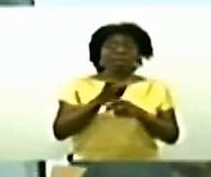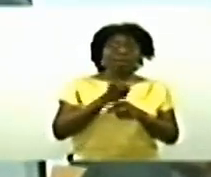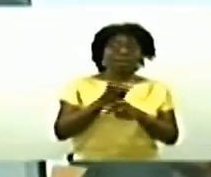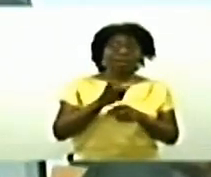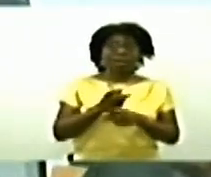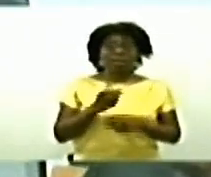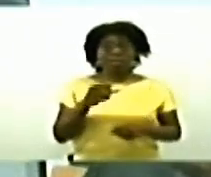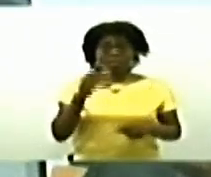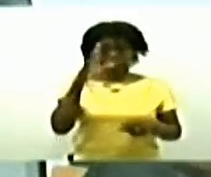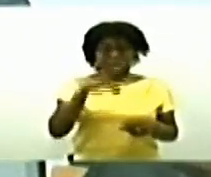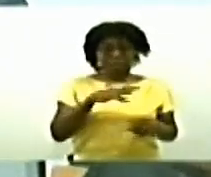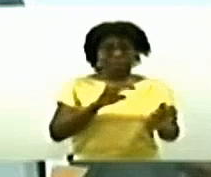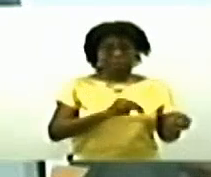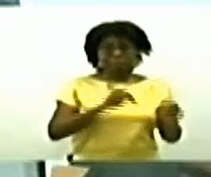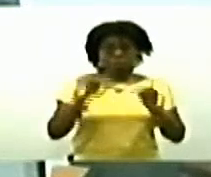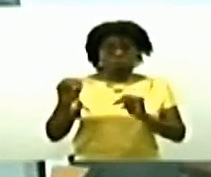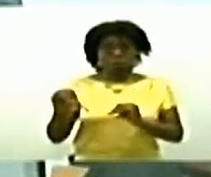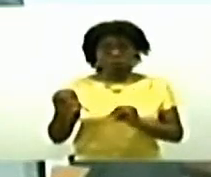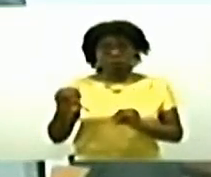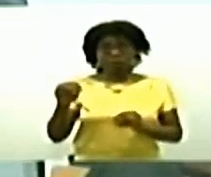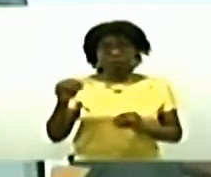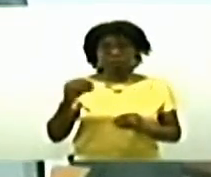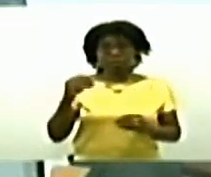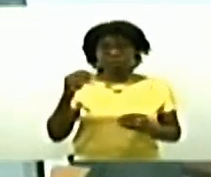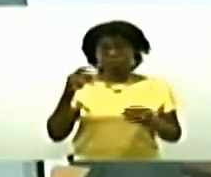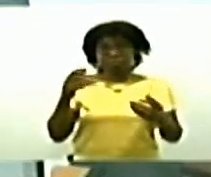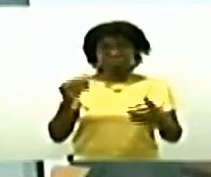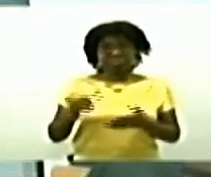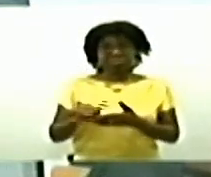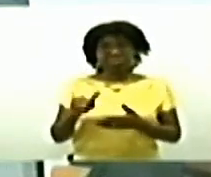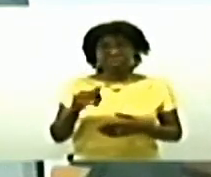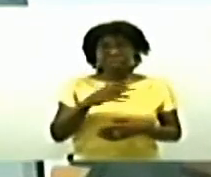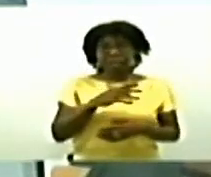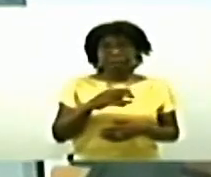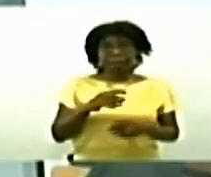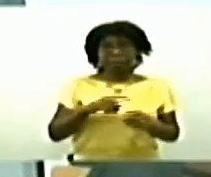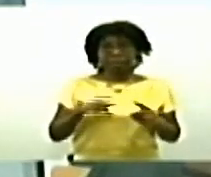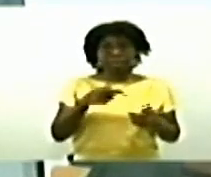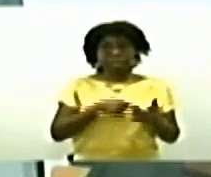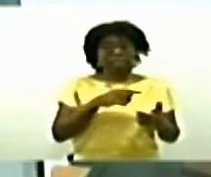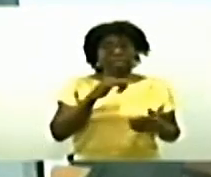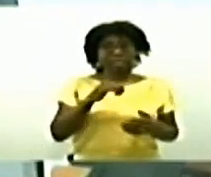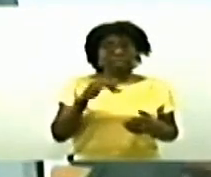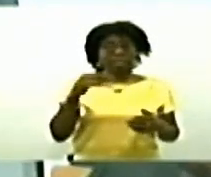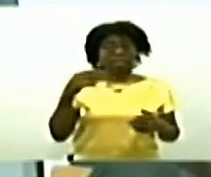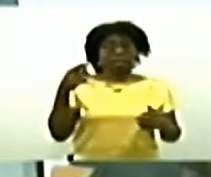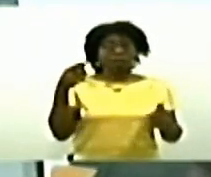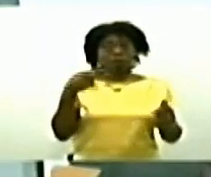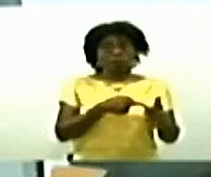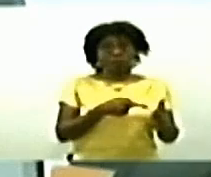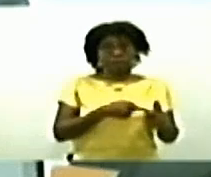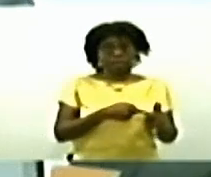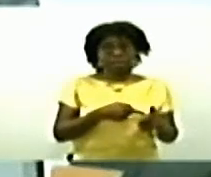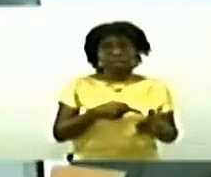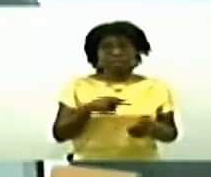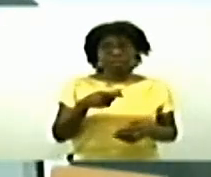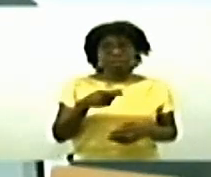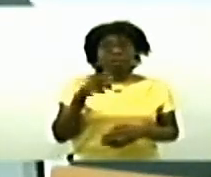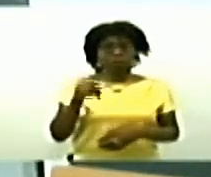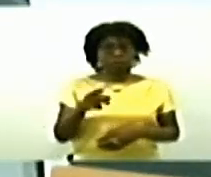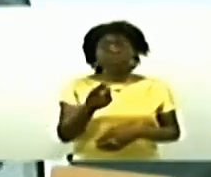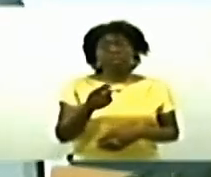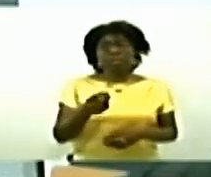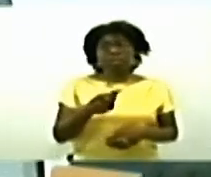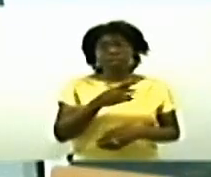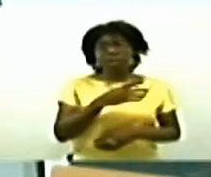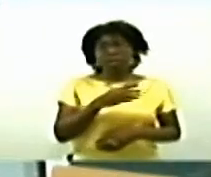removed the immobilizing device, but this is an offense. And I just